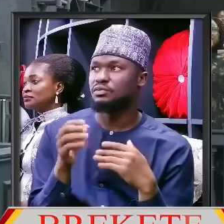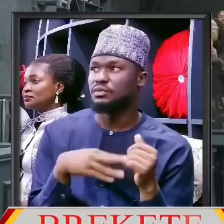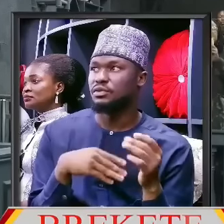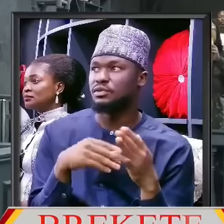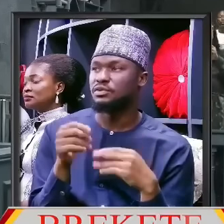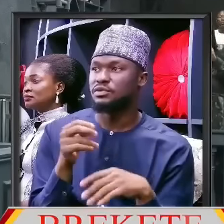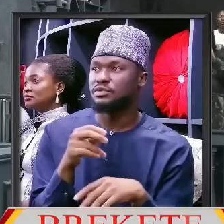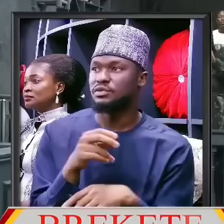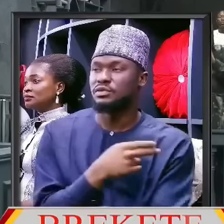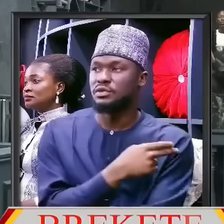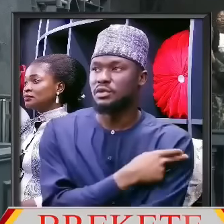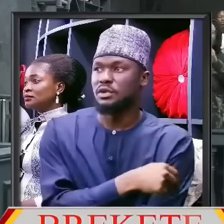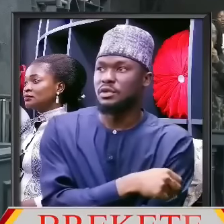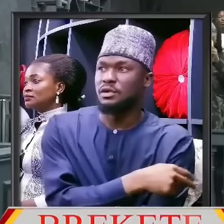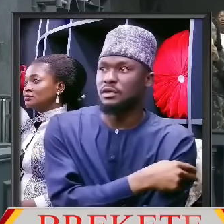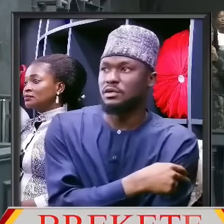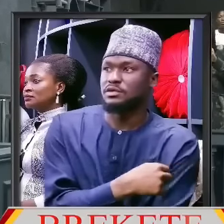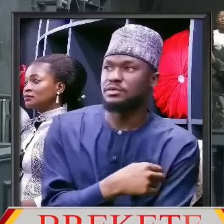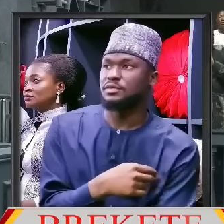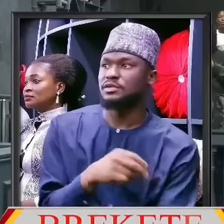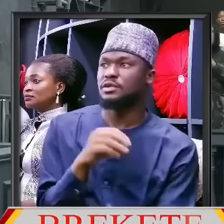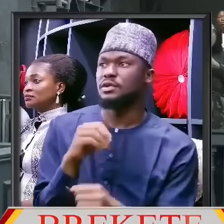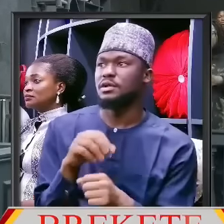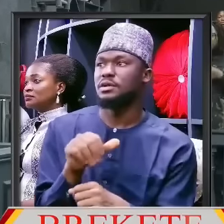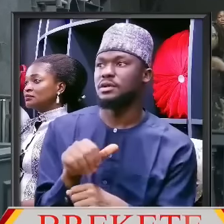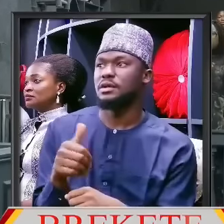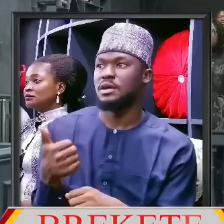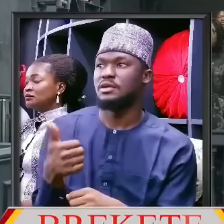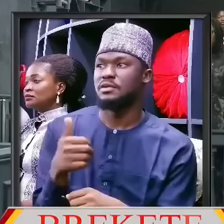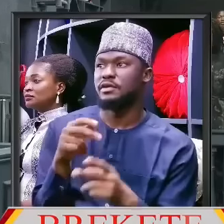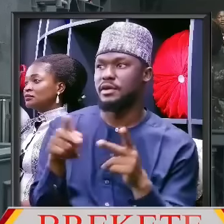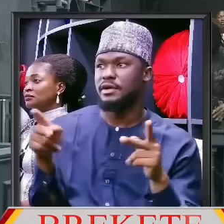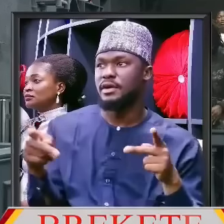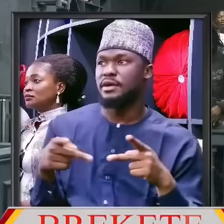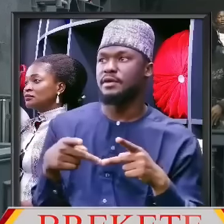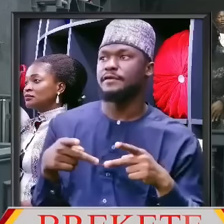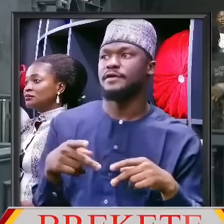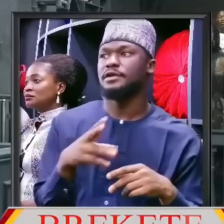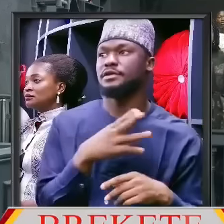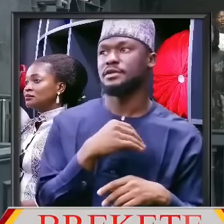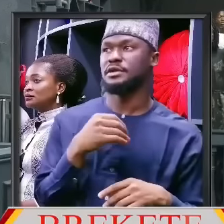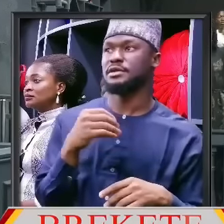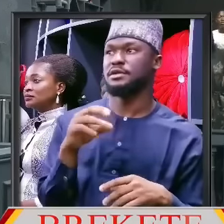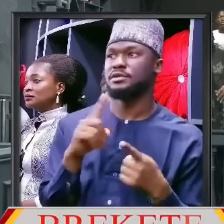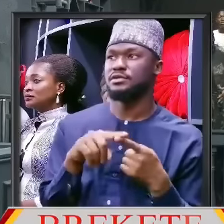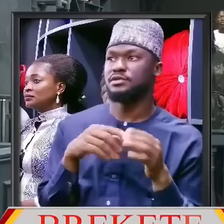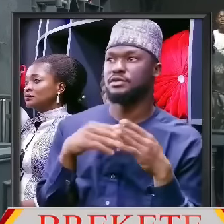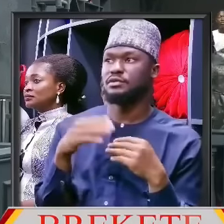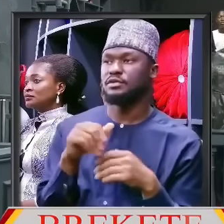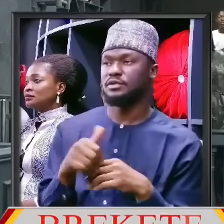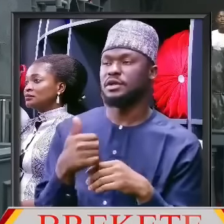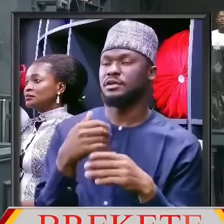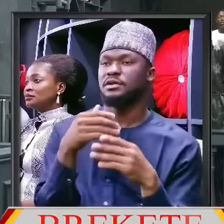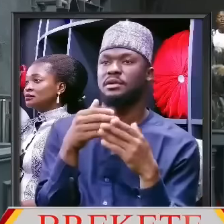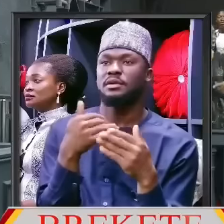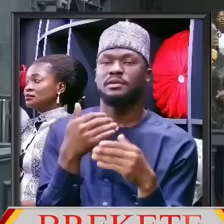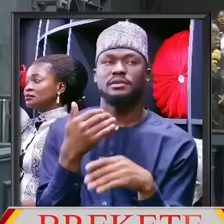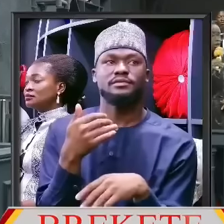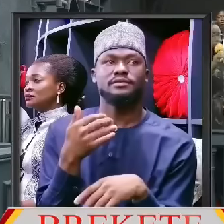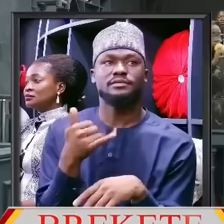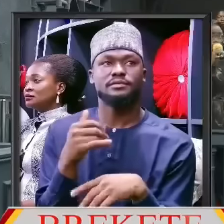Hospital. Can't go build hospital for Irekme. Can't build one for Uromi. Uromi. Before they go can't send